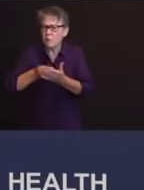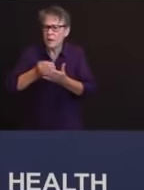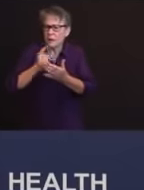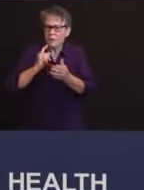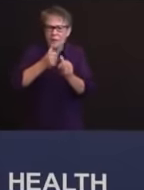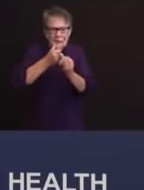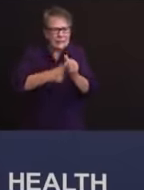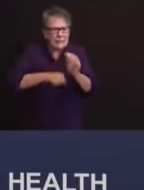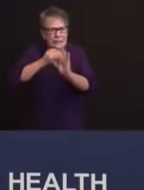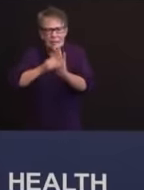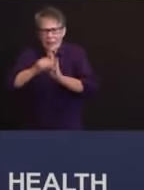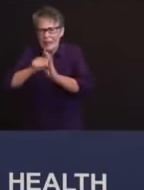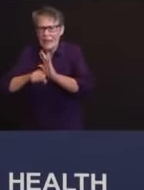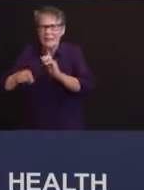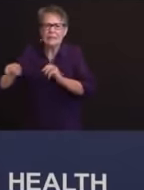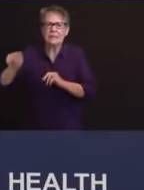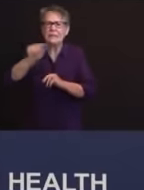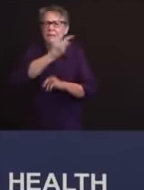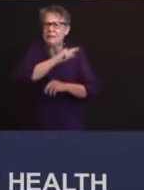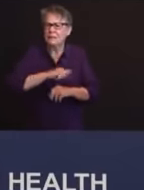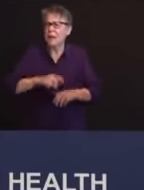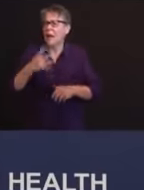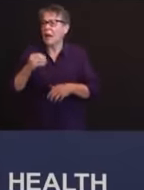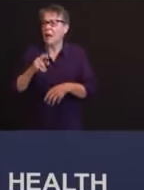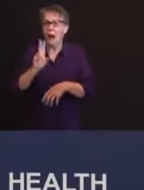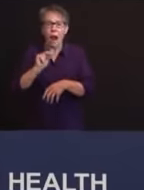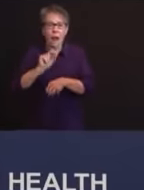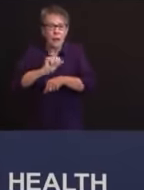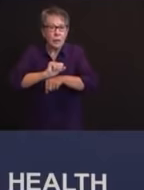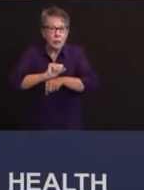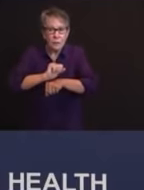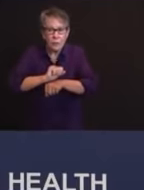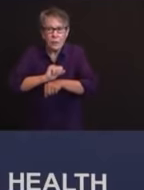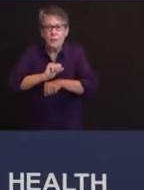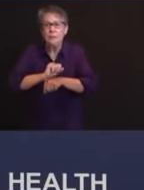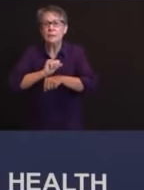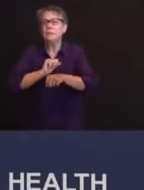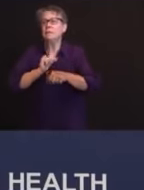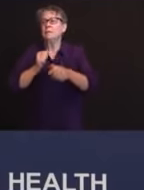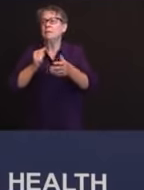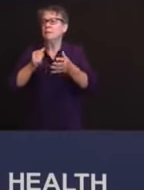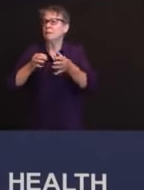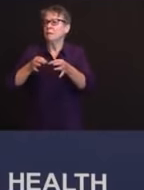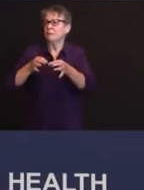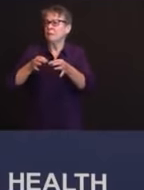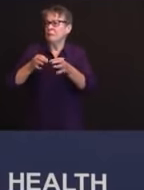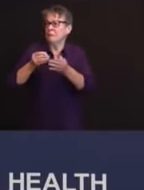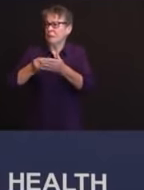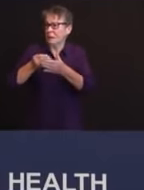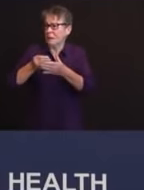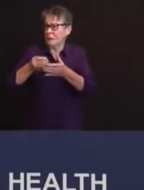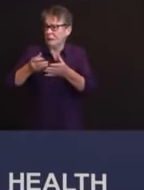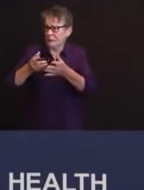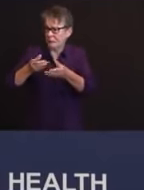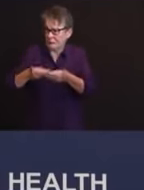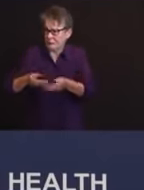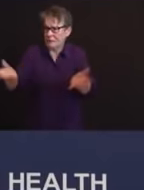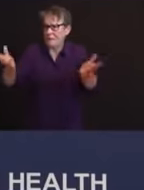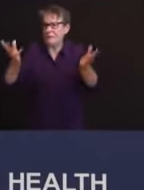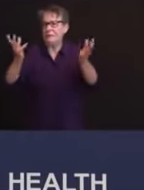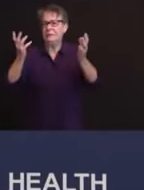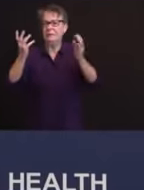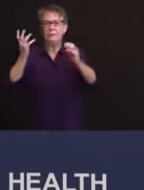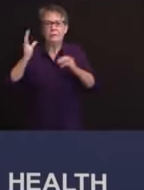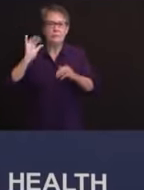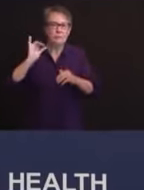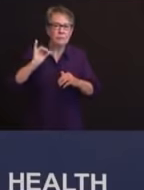unemployment benefits for our residents. I'm heartened by the President-elect's decision to make his first official announcement the creation